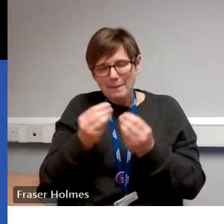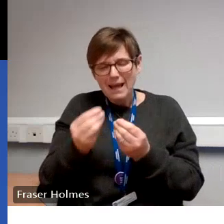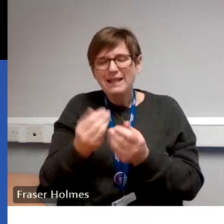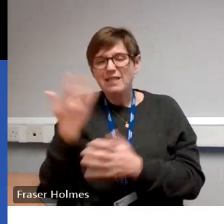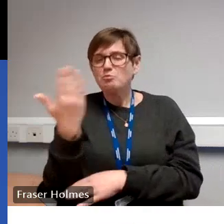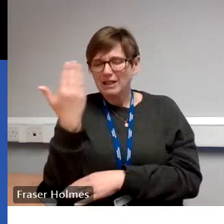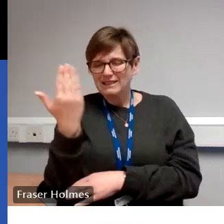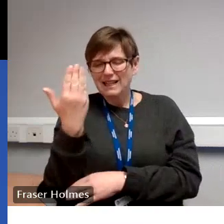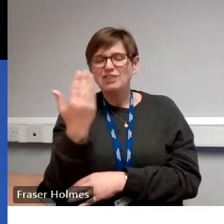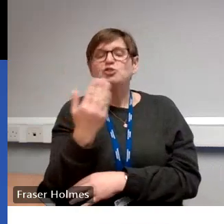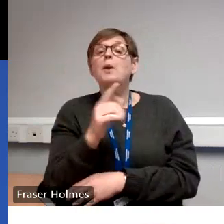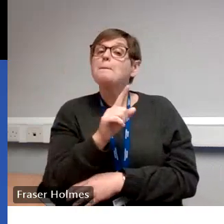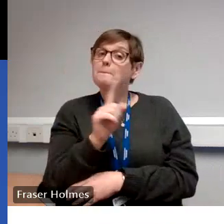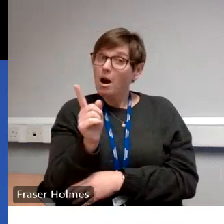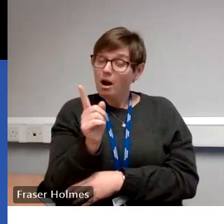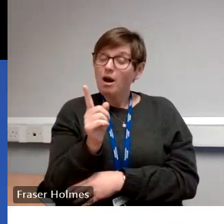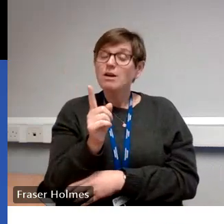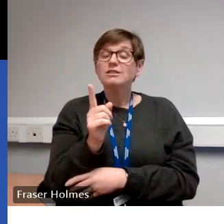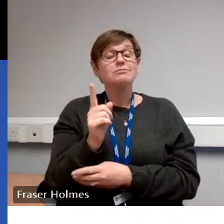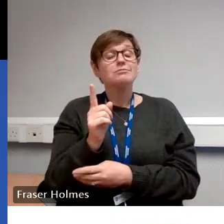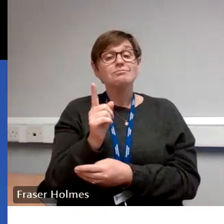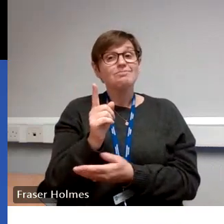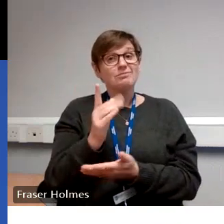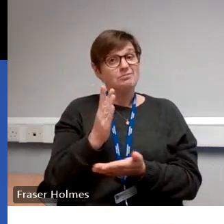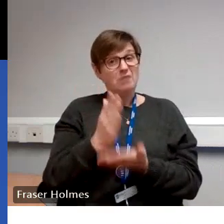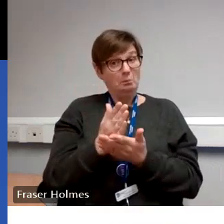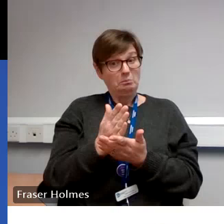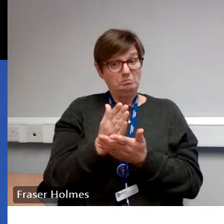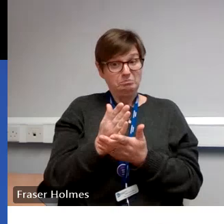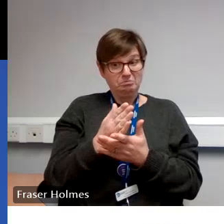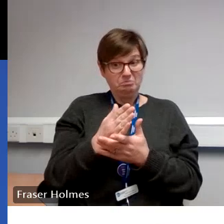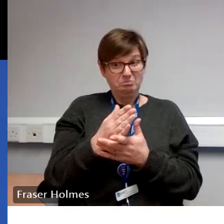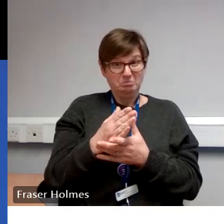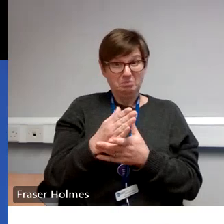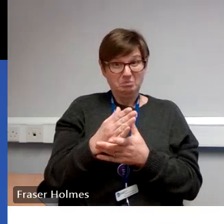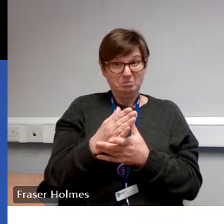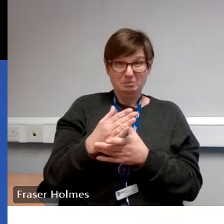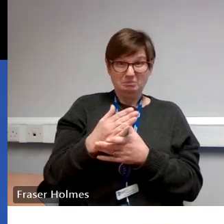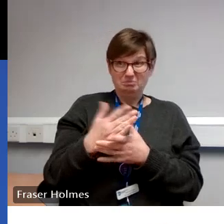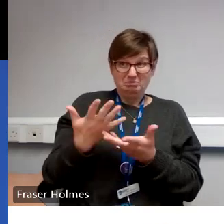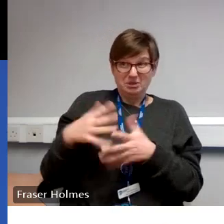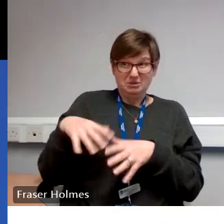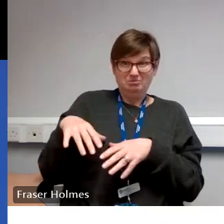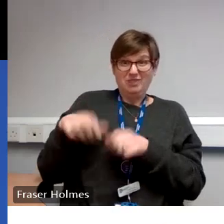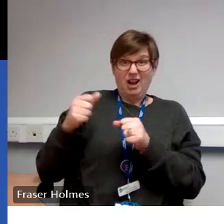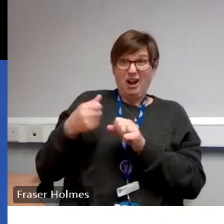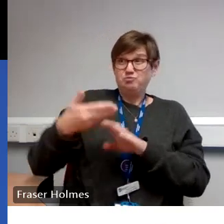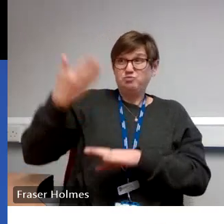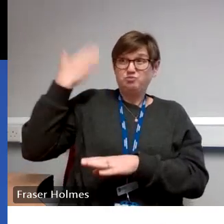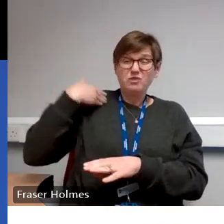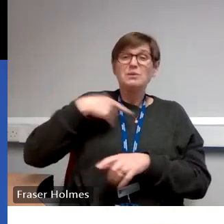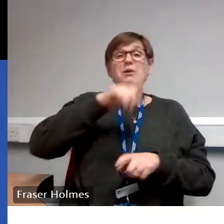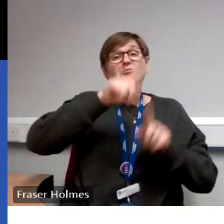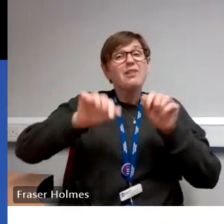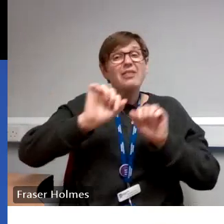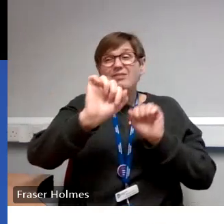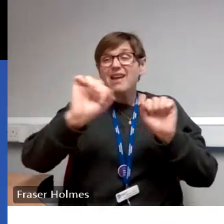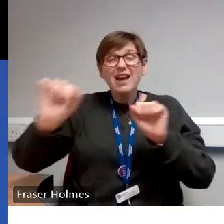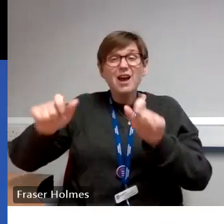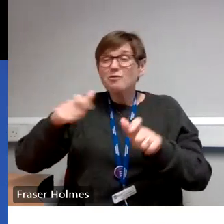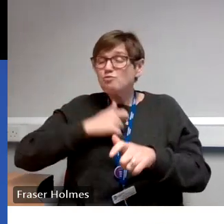presentation. But it's actually existed for a very long time as a part of many different people's roles.